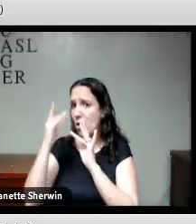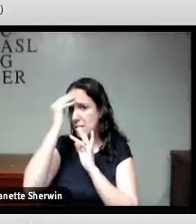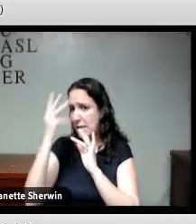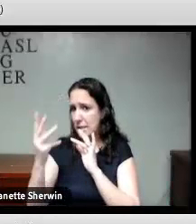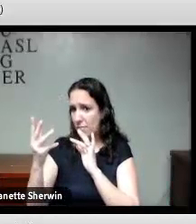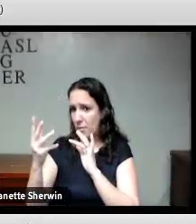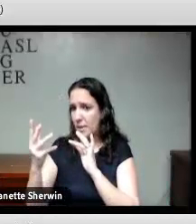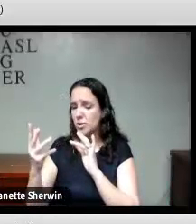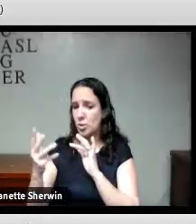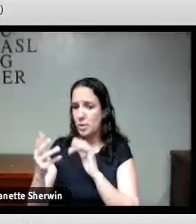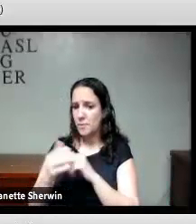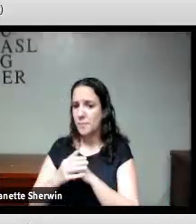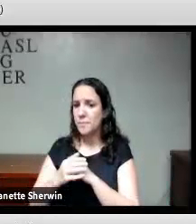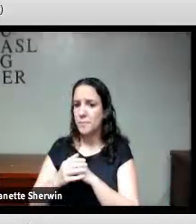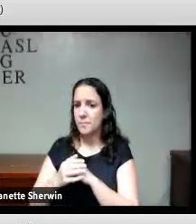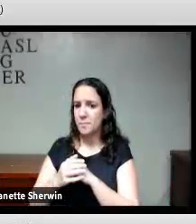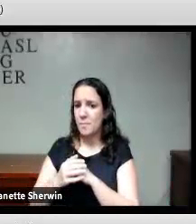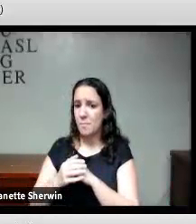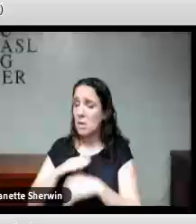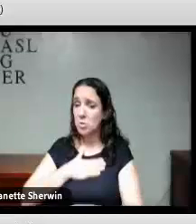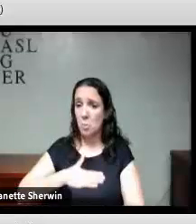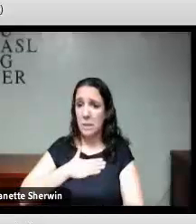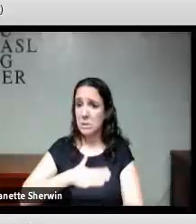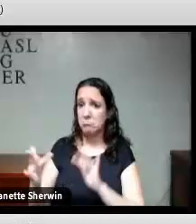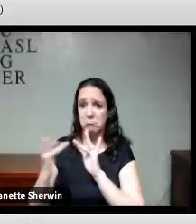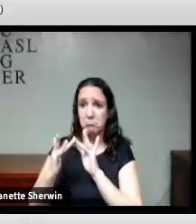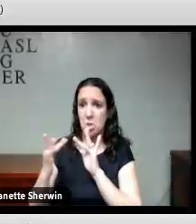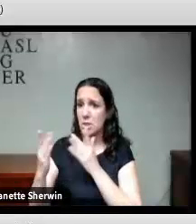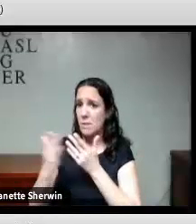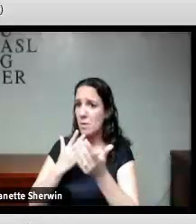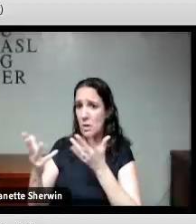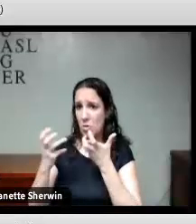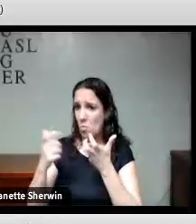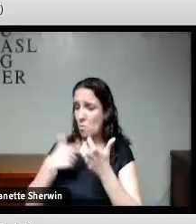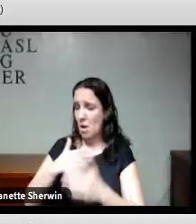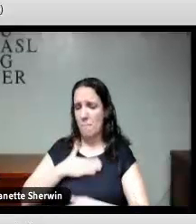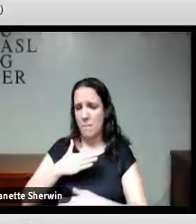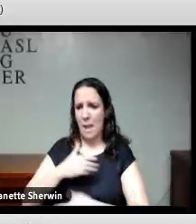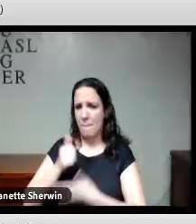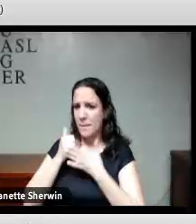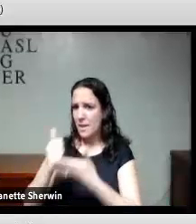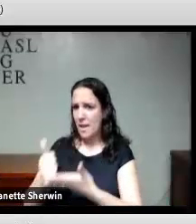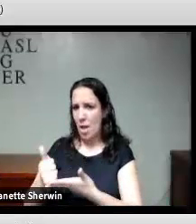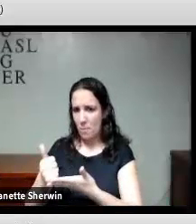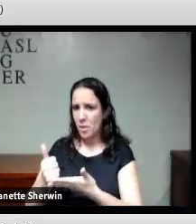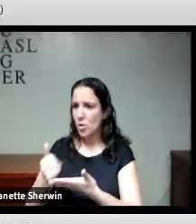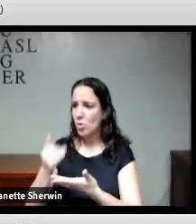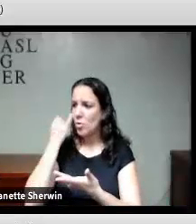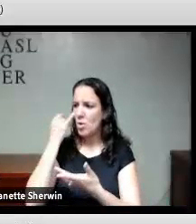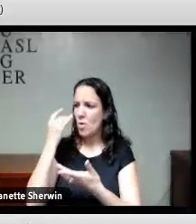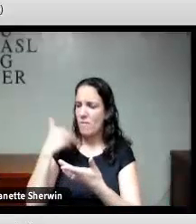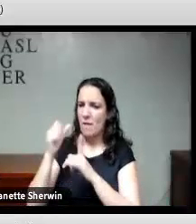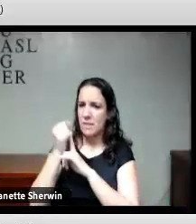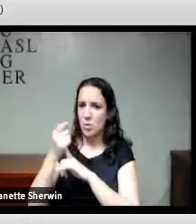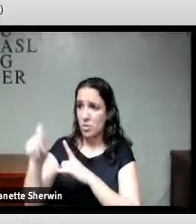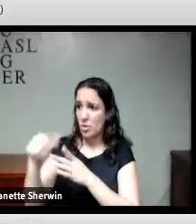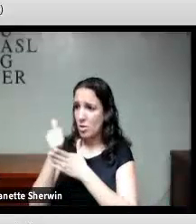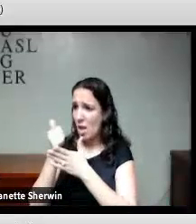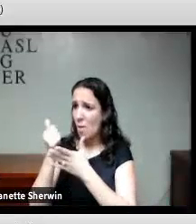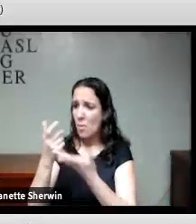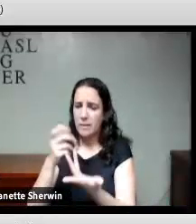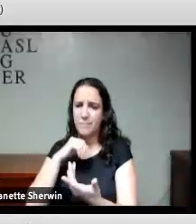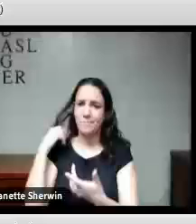your first page of your handouts. Please feel free to contact me. I would be happy to help you walk through some of these things. Sometimes I'm traveling.